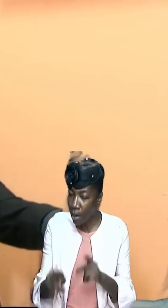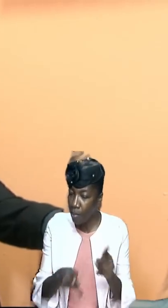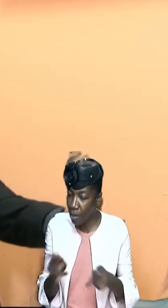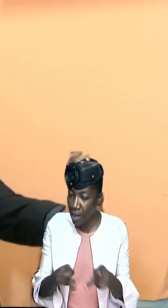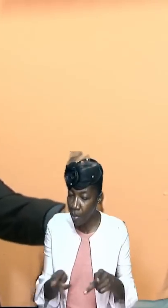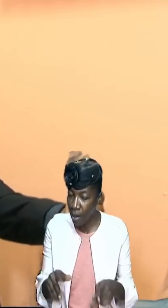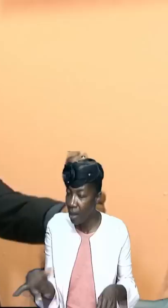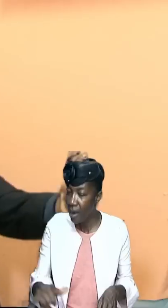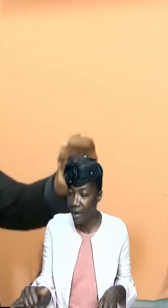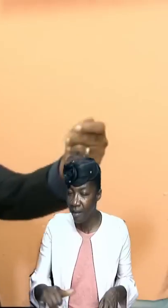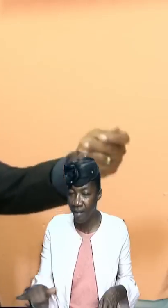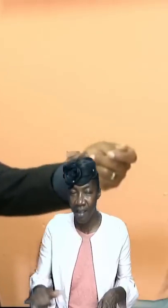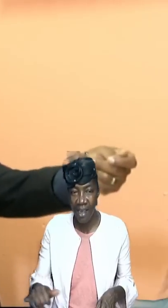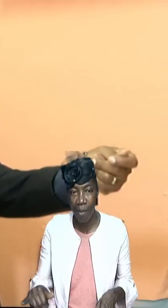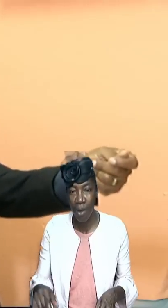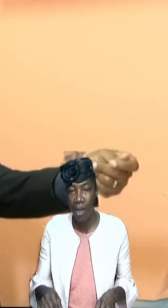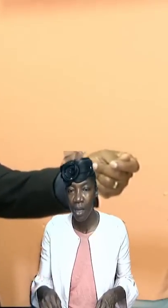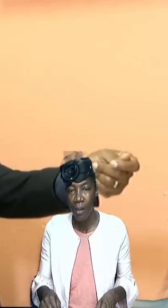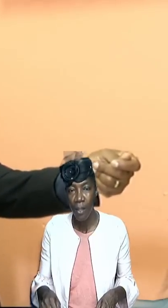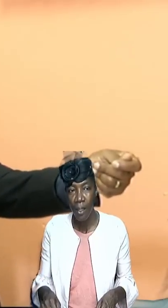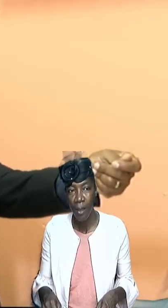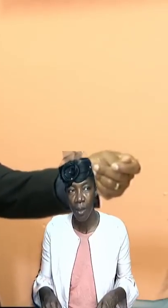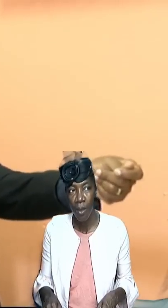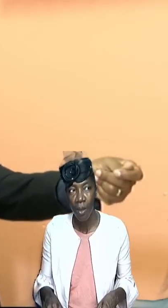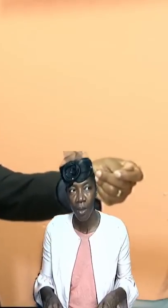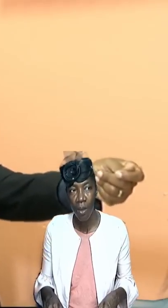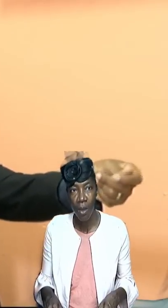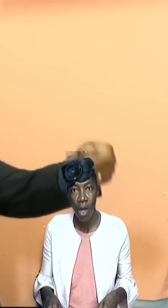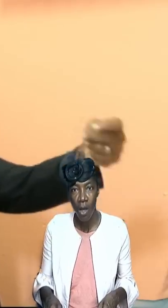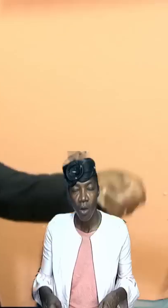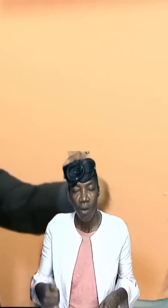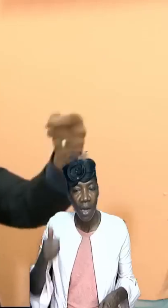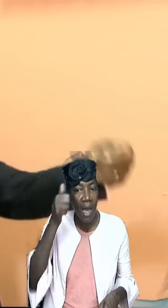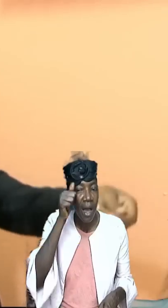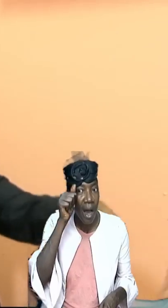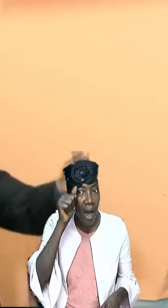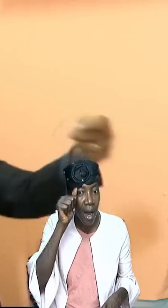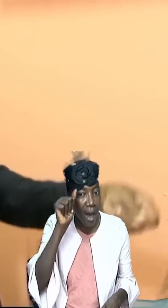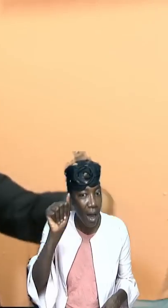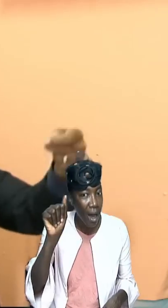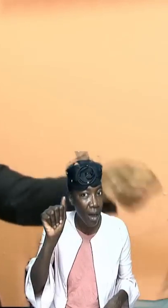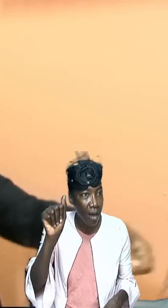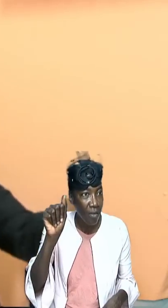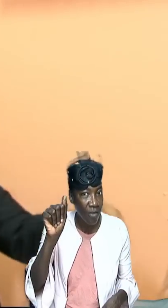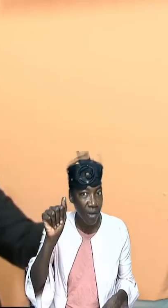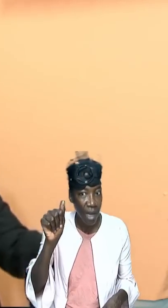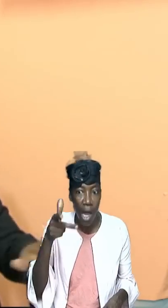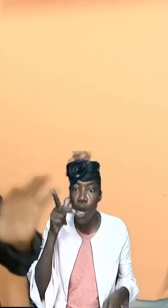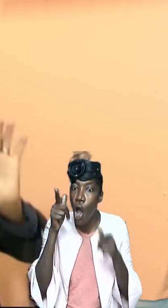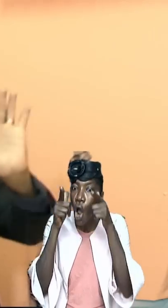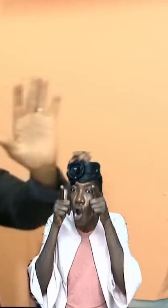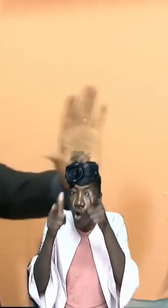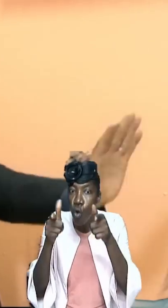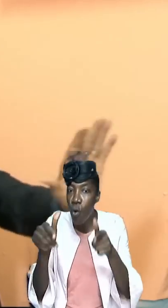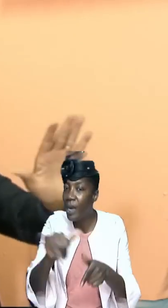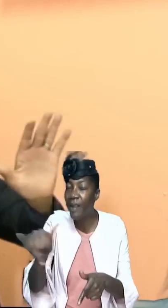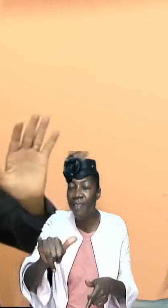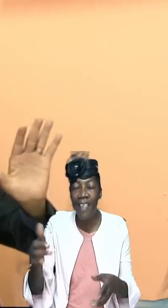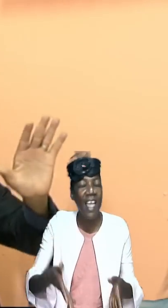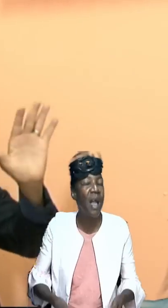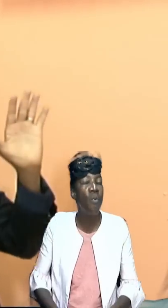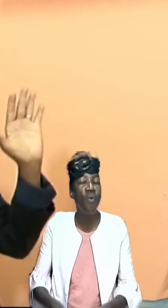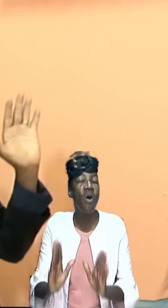African brothers, when they went and they start to reproduce, their offspring look the same way, and they are at